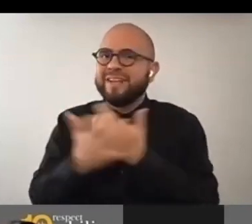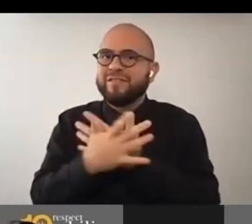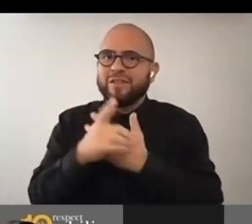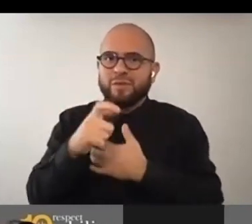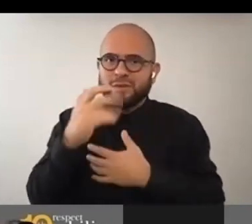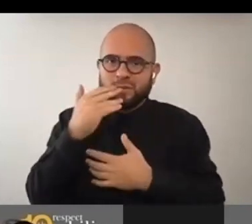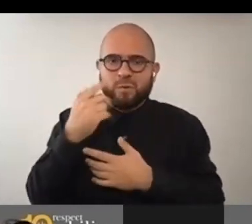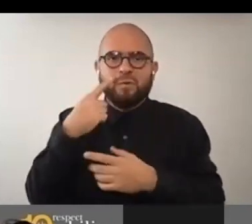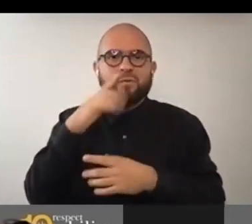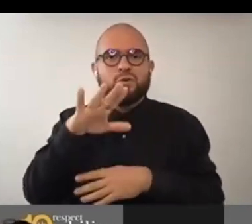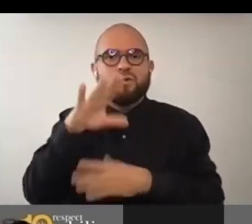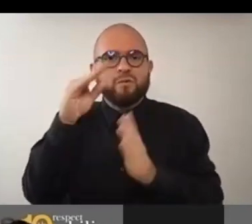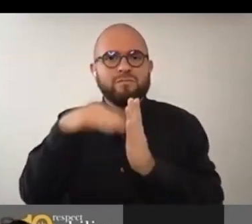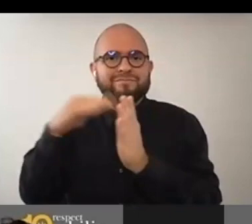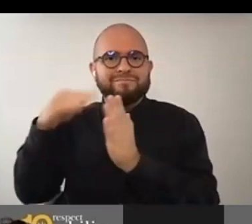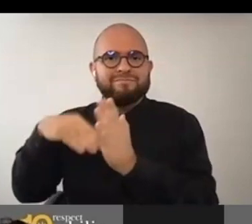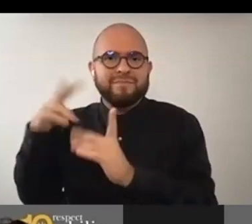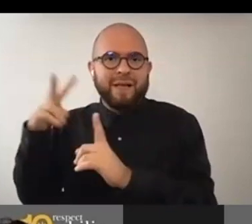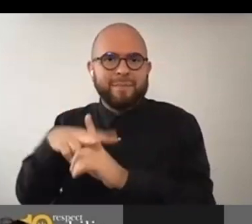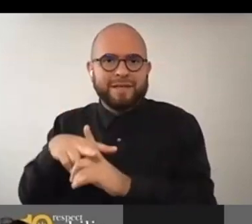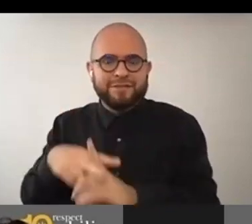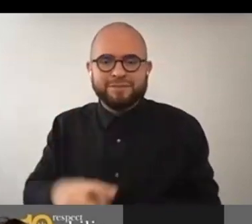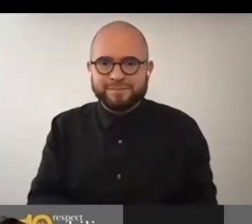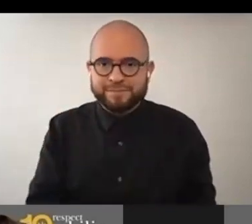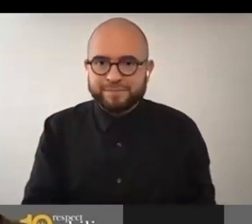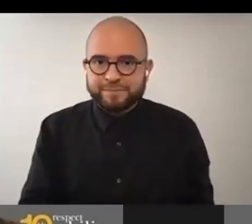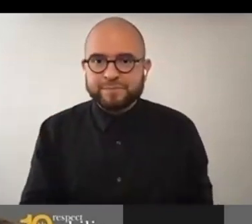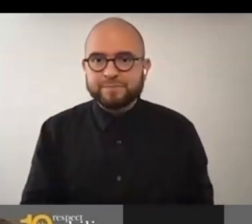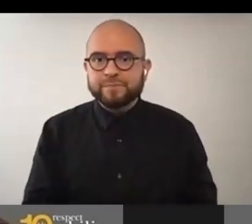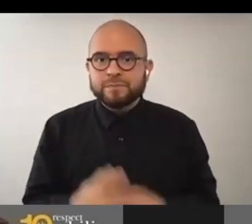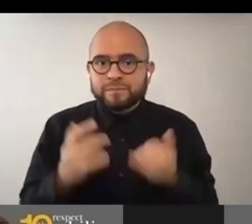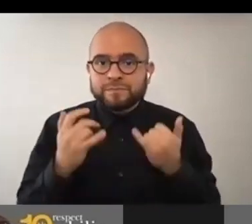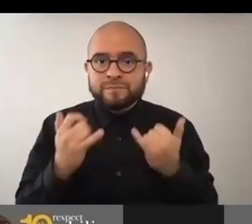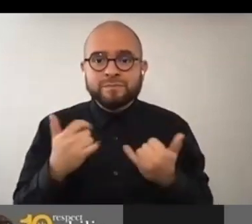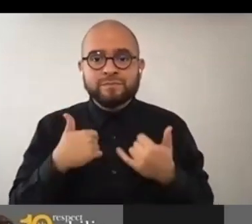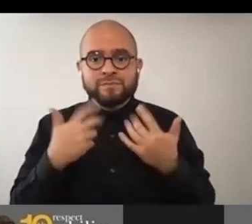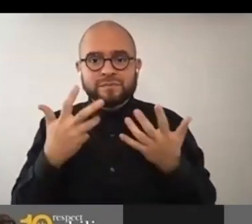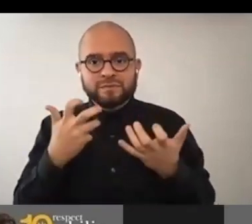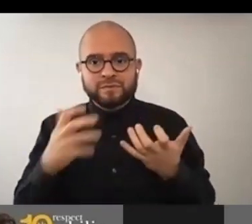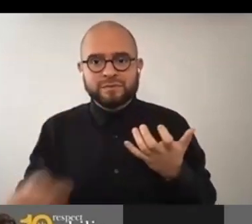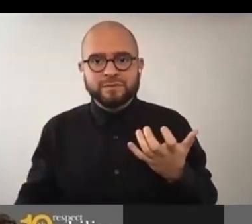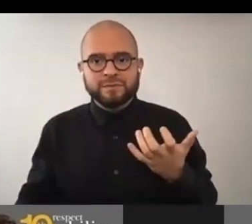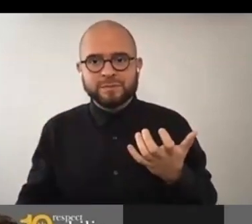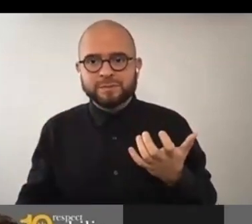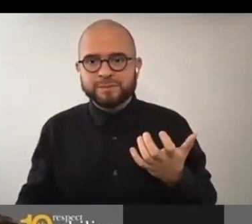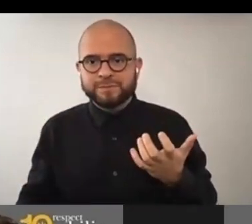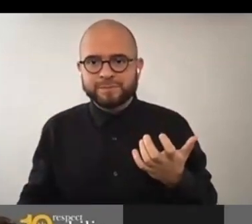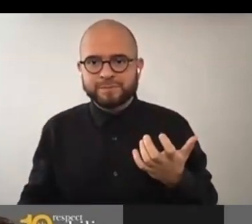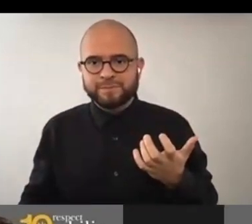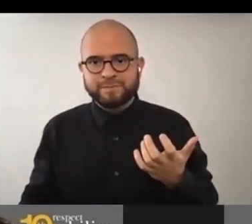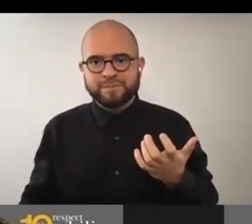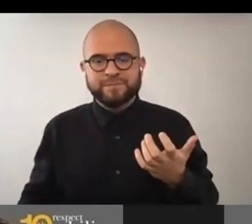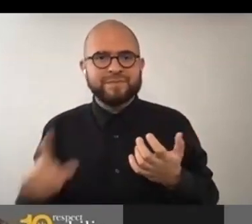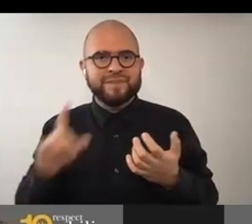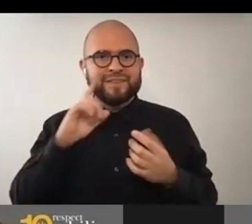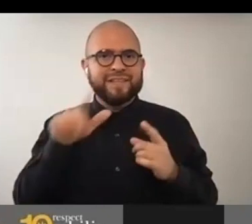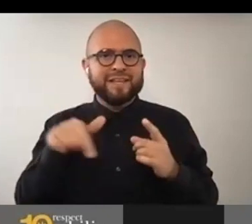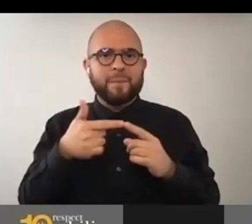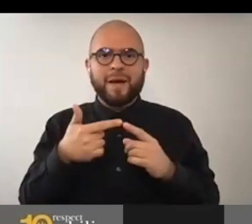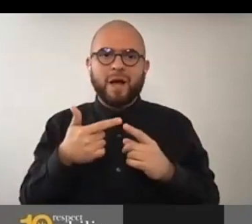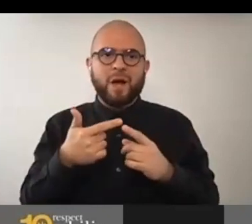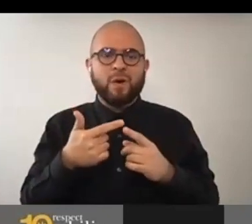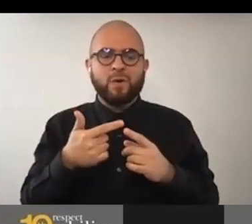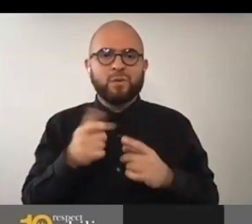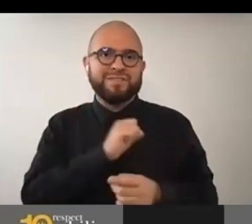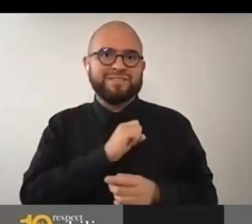your application. So, you know, let's think about our former fellows, current staff members. I'm going to go to you all first